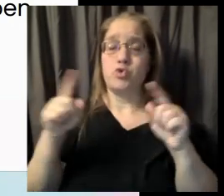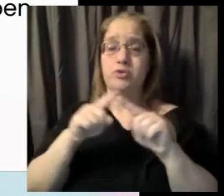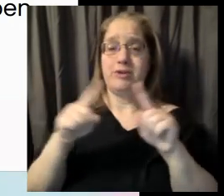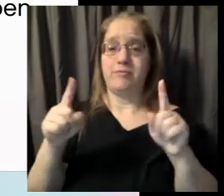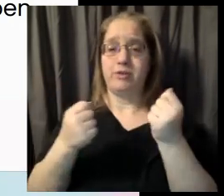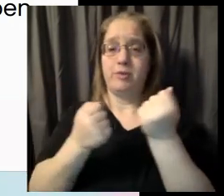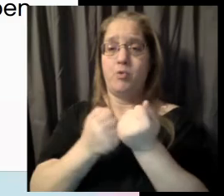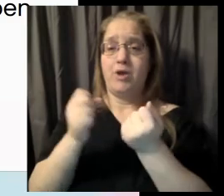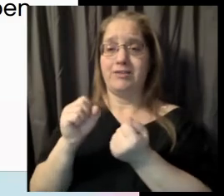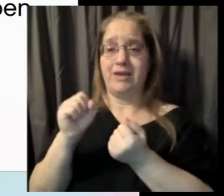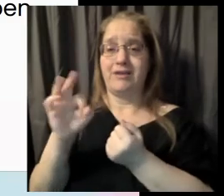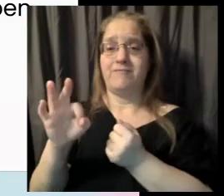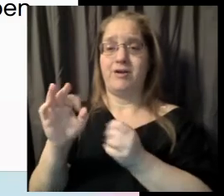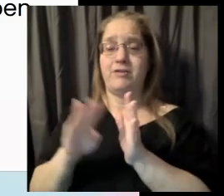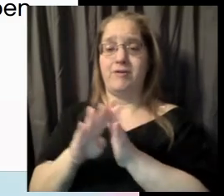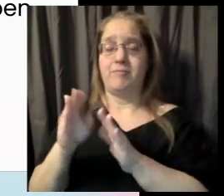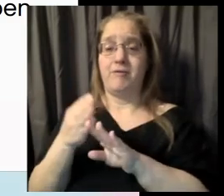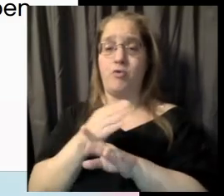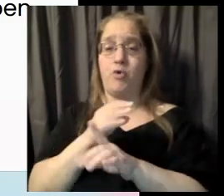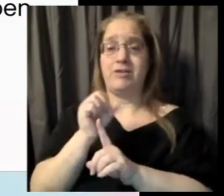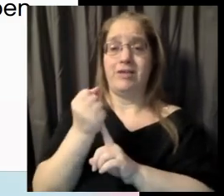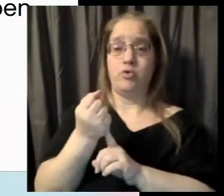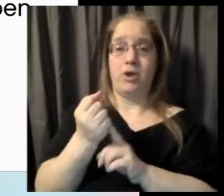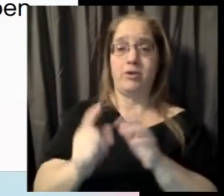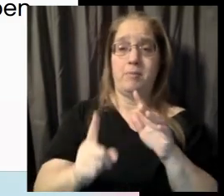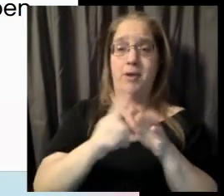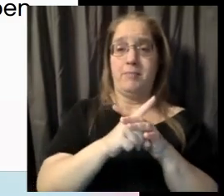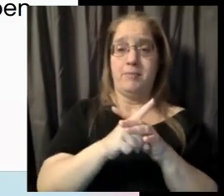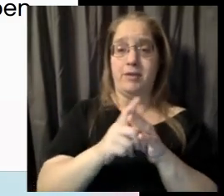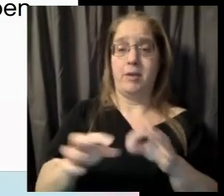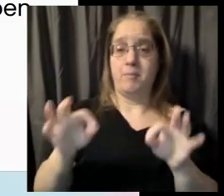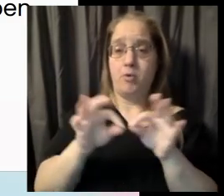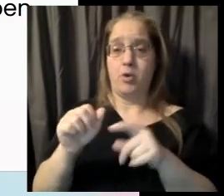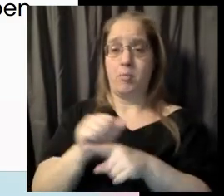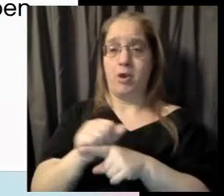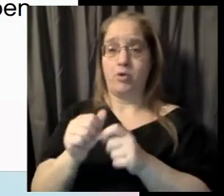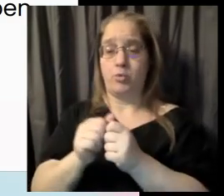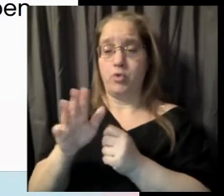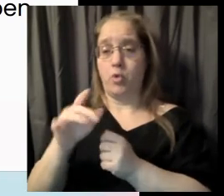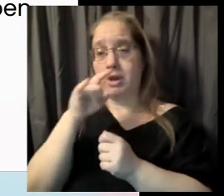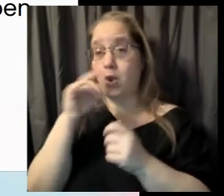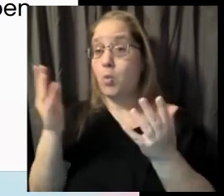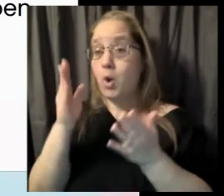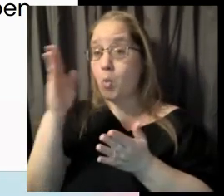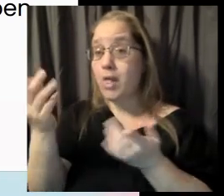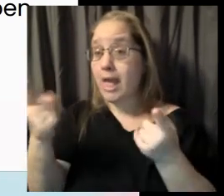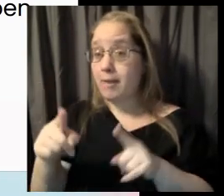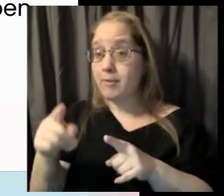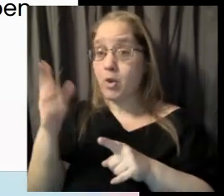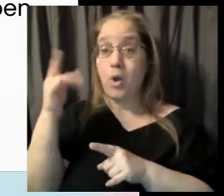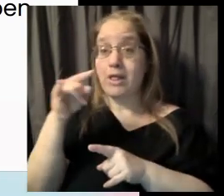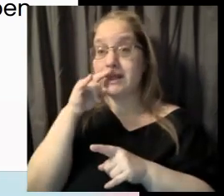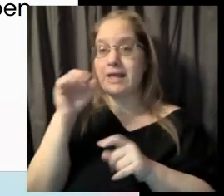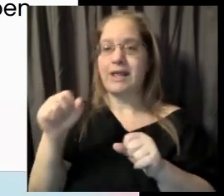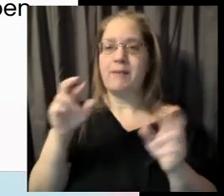development. Before a situation arises, it is important to practice with your child what will happen so that they can prepare to know